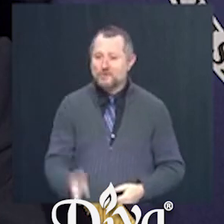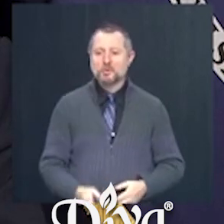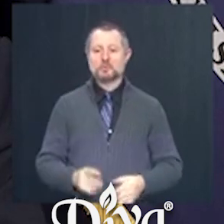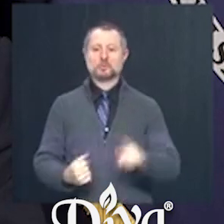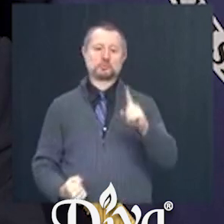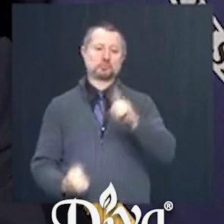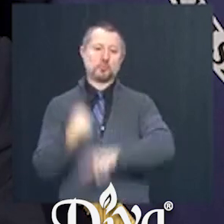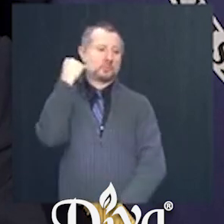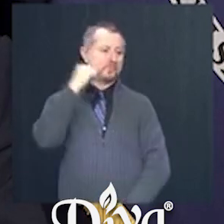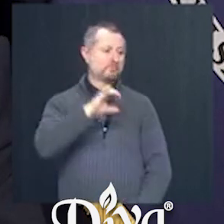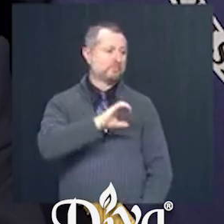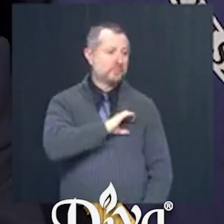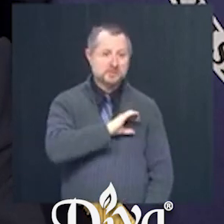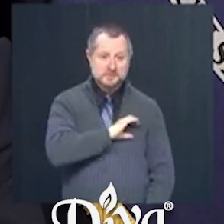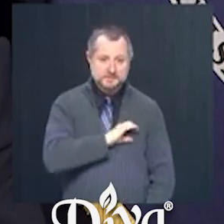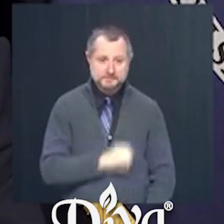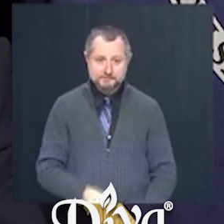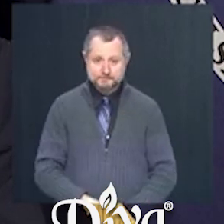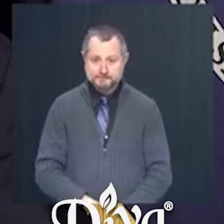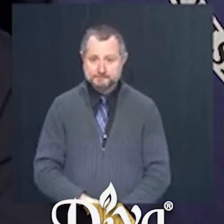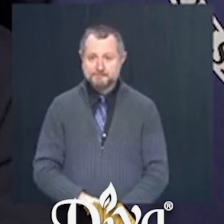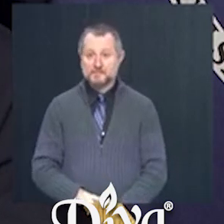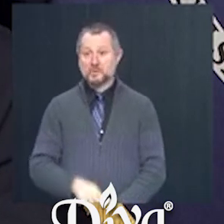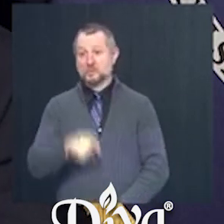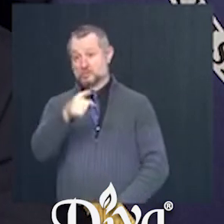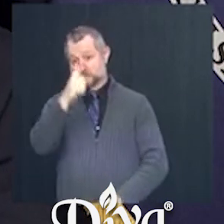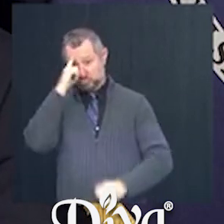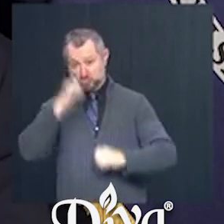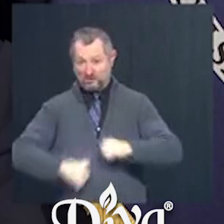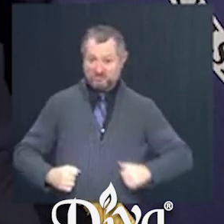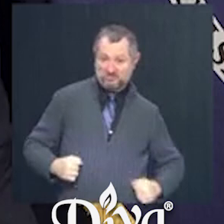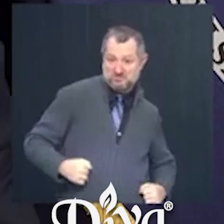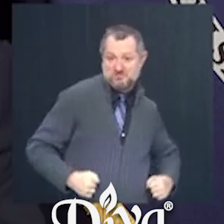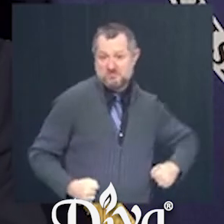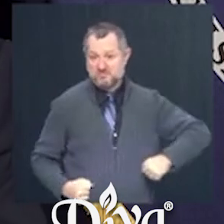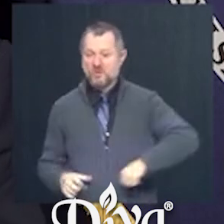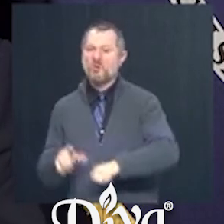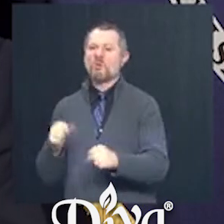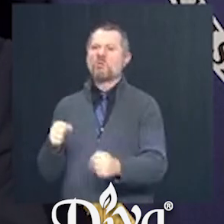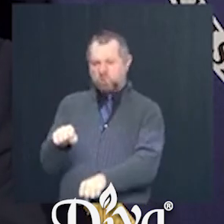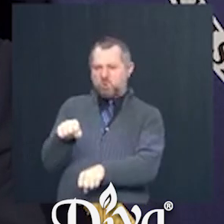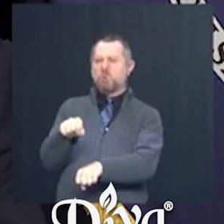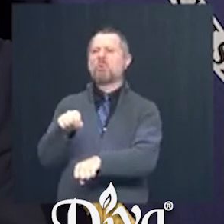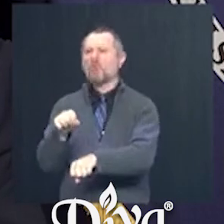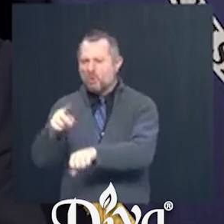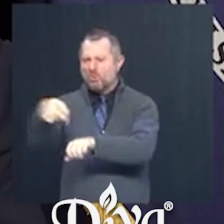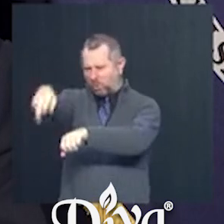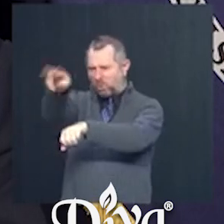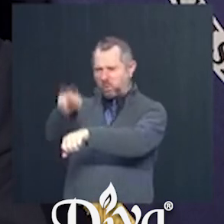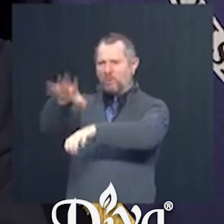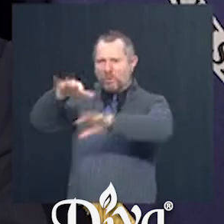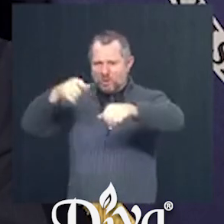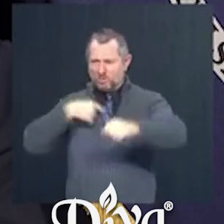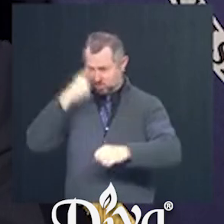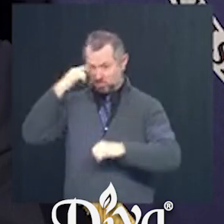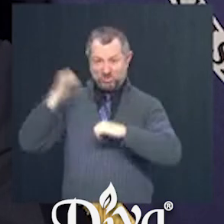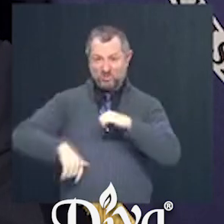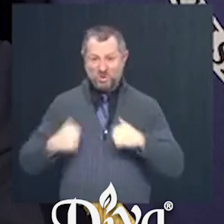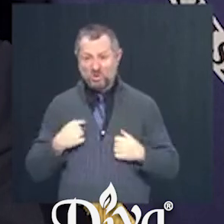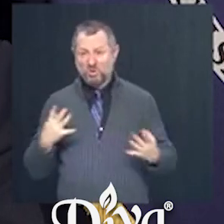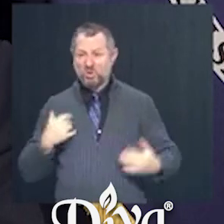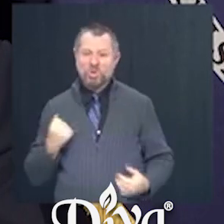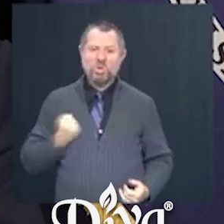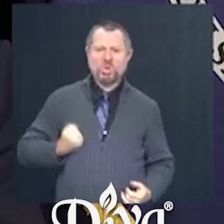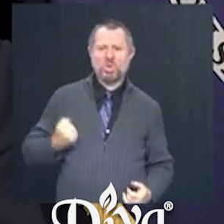officer. Tough guy drives his car into a police officer. No, it's